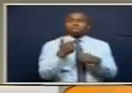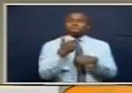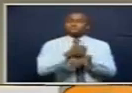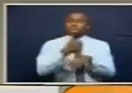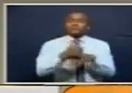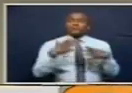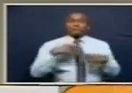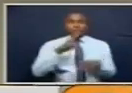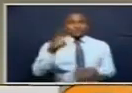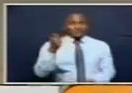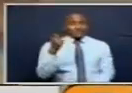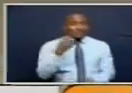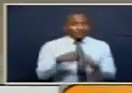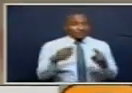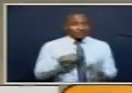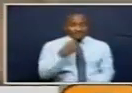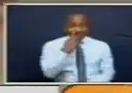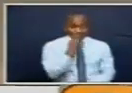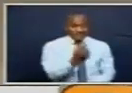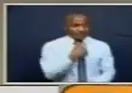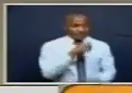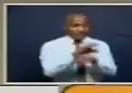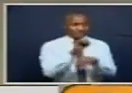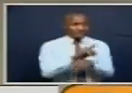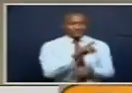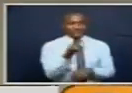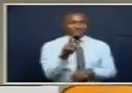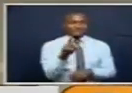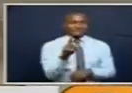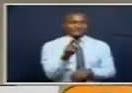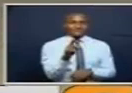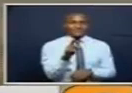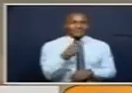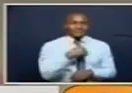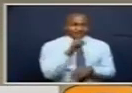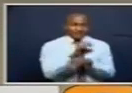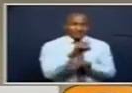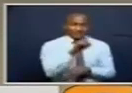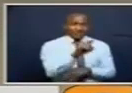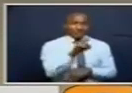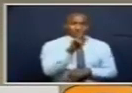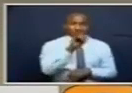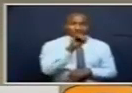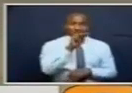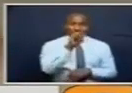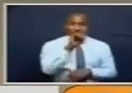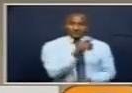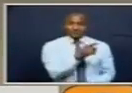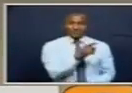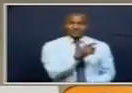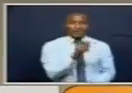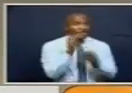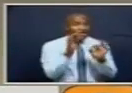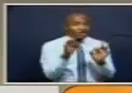But let me say, so you'd rather it was my advice to you. My advice to you, Kimani Ichung'wa, is if